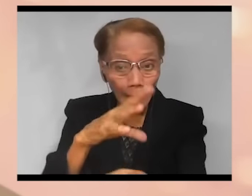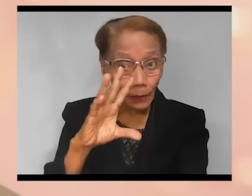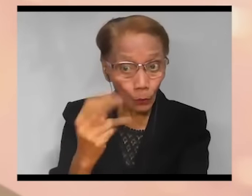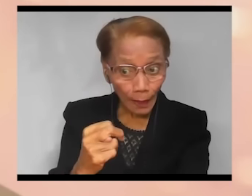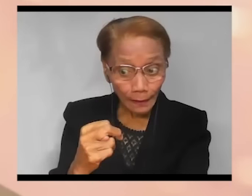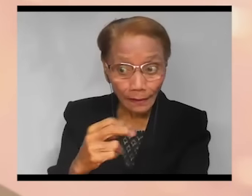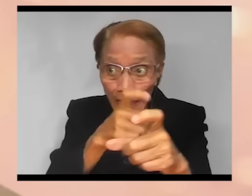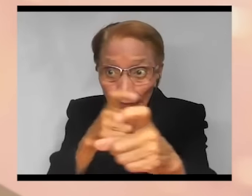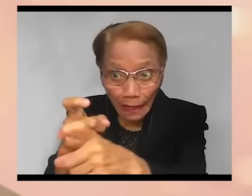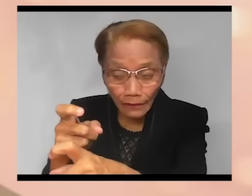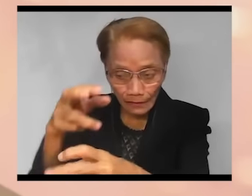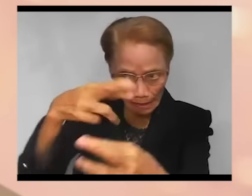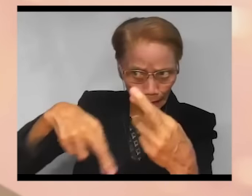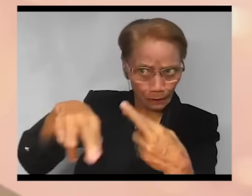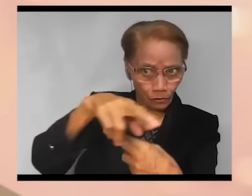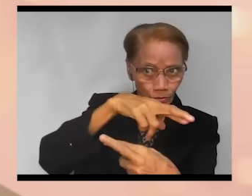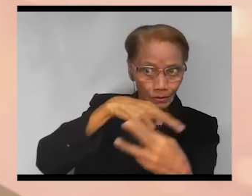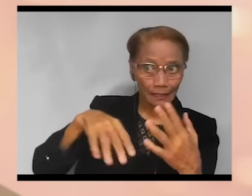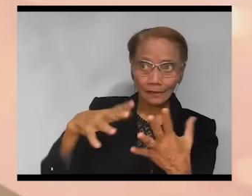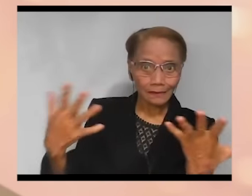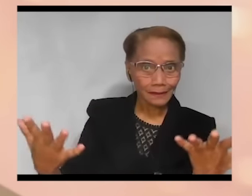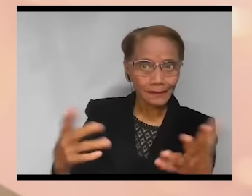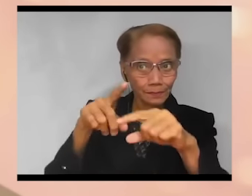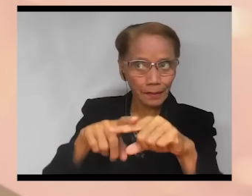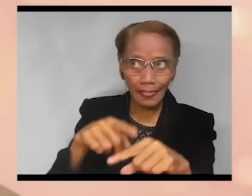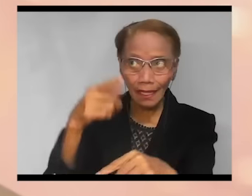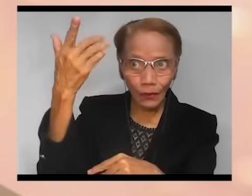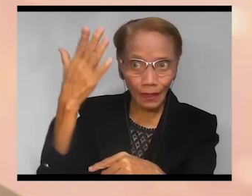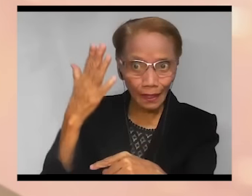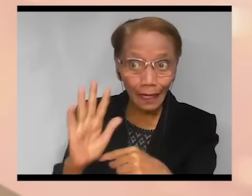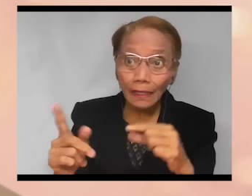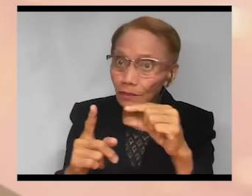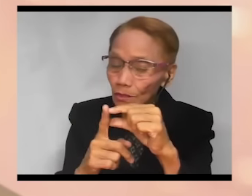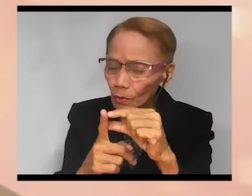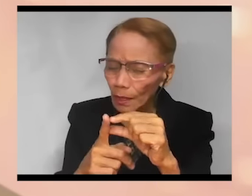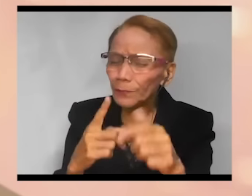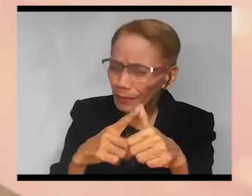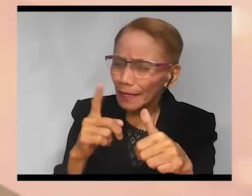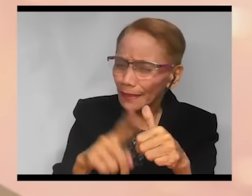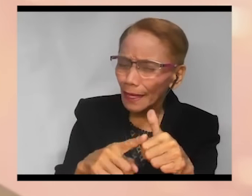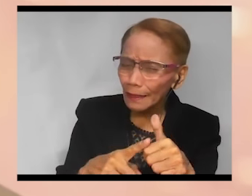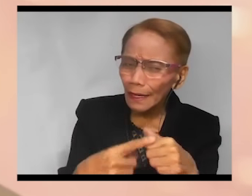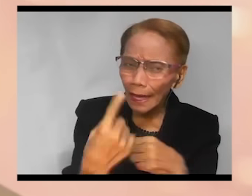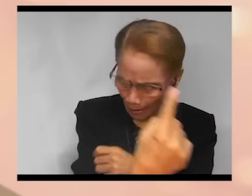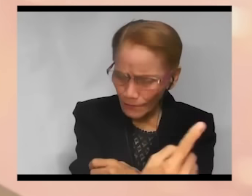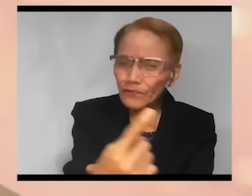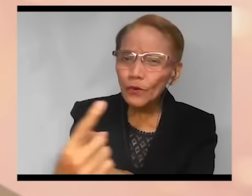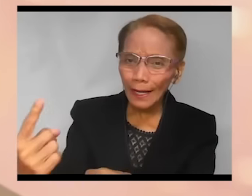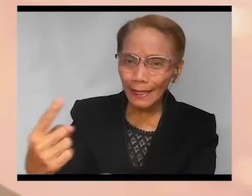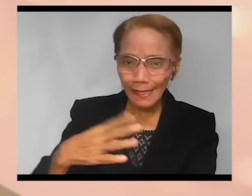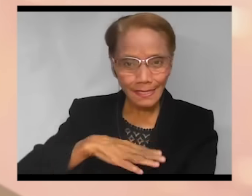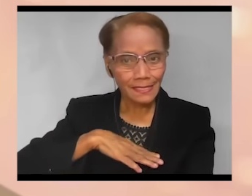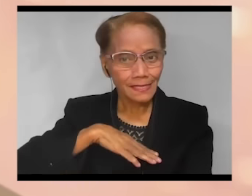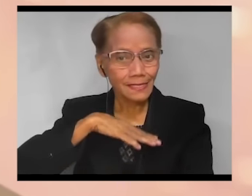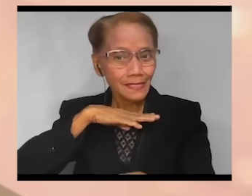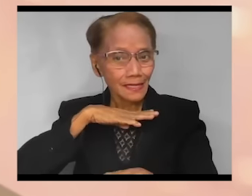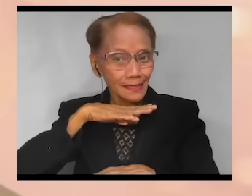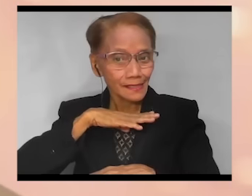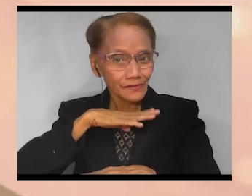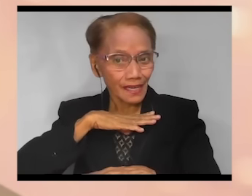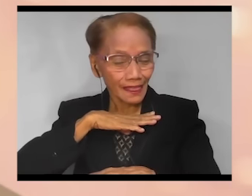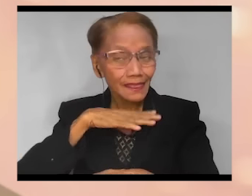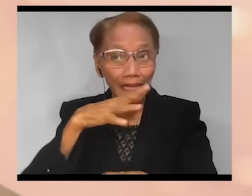gift circulates according to God's word, then everyone is satisfied